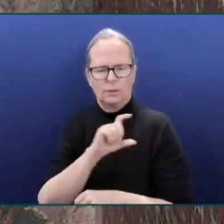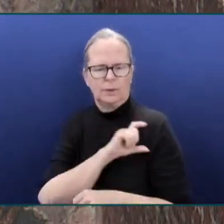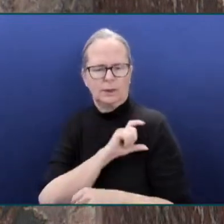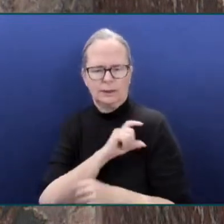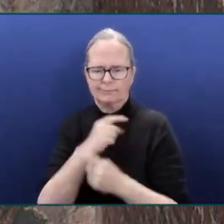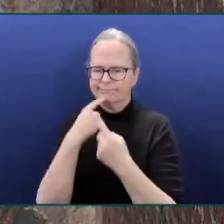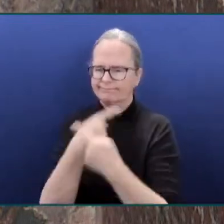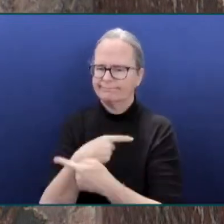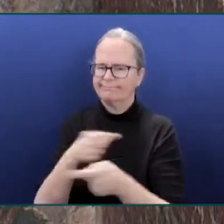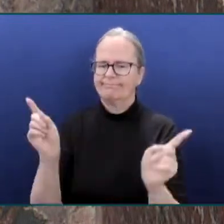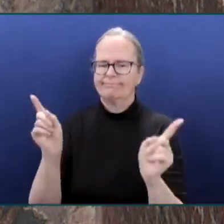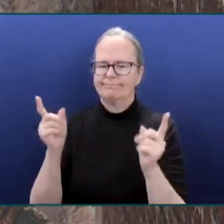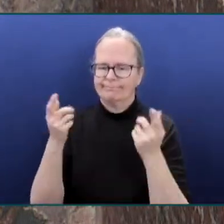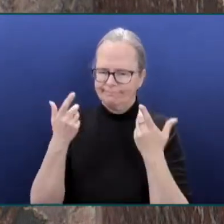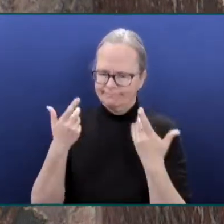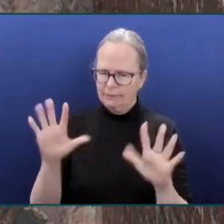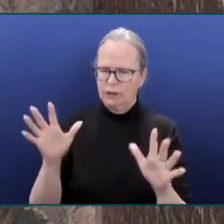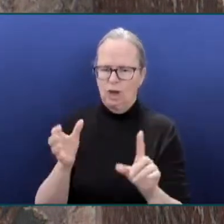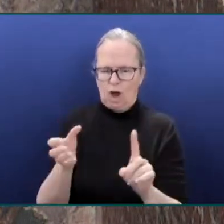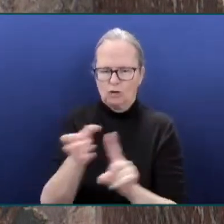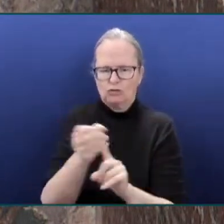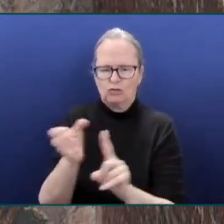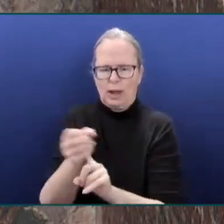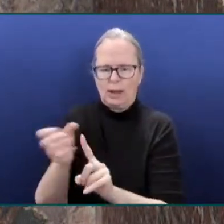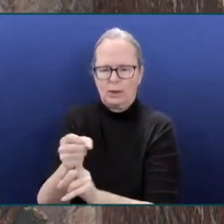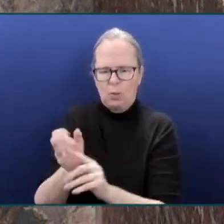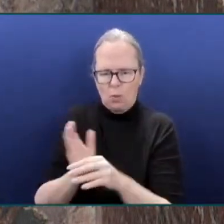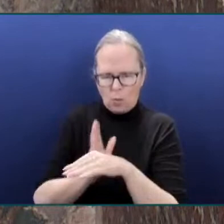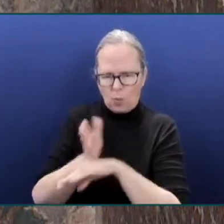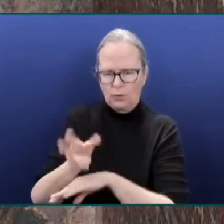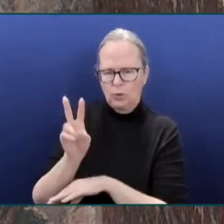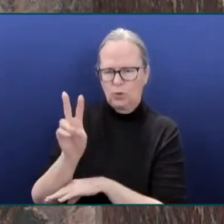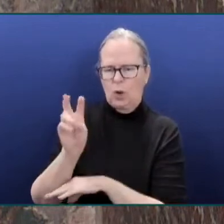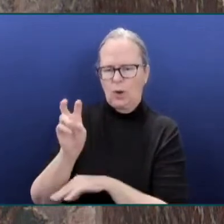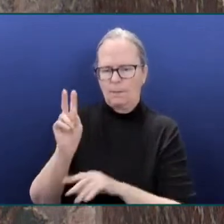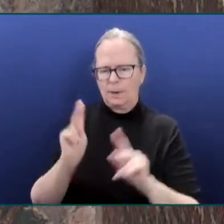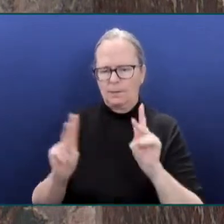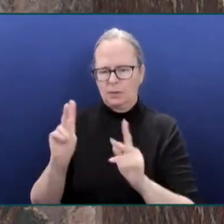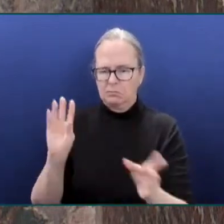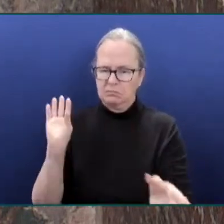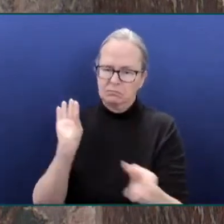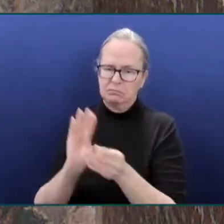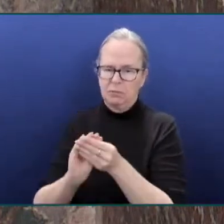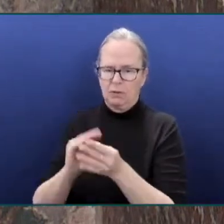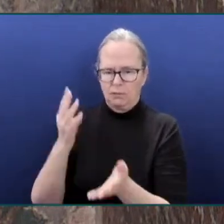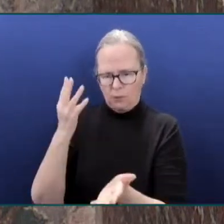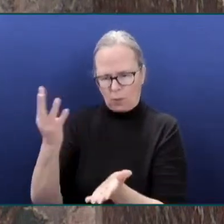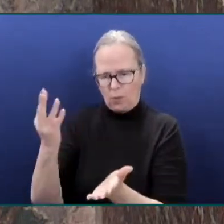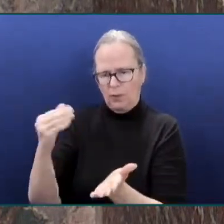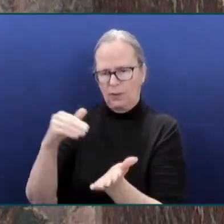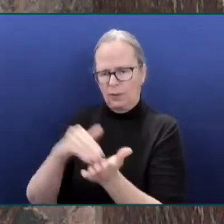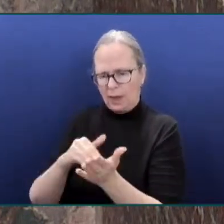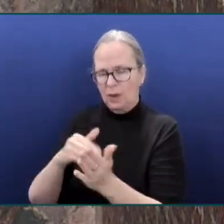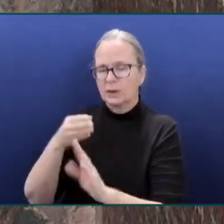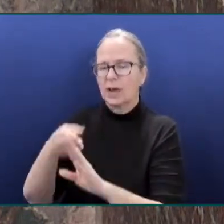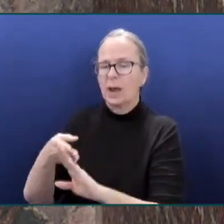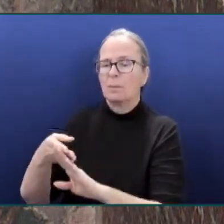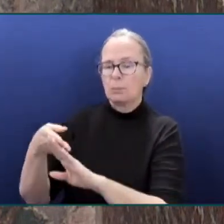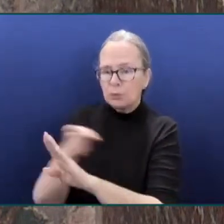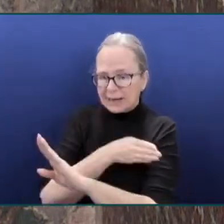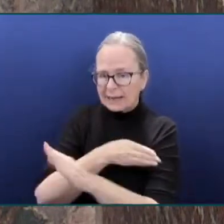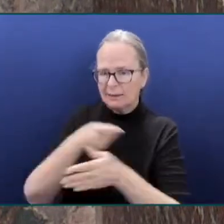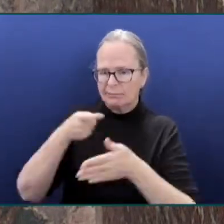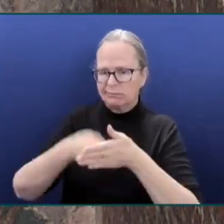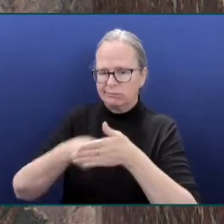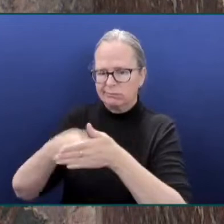with 4,700 previous convictions combined, many were on the streets, right back out